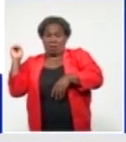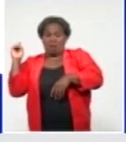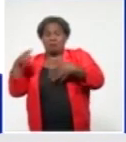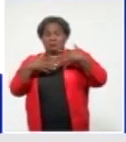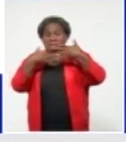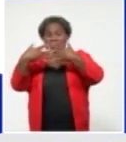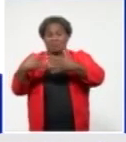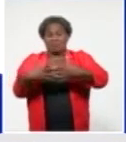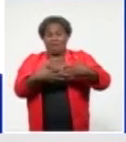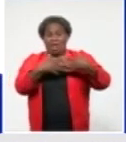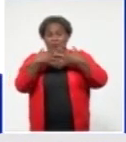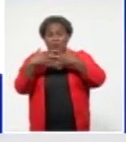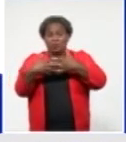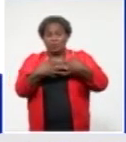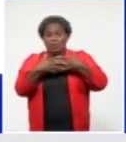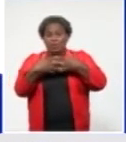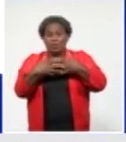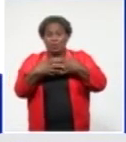Coronavirus pandemic accumulates